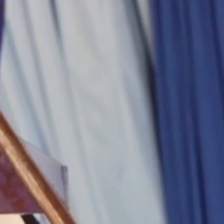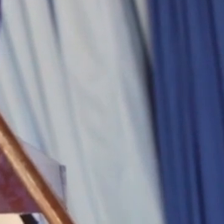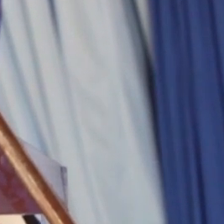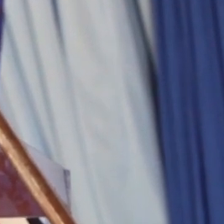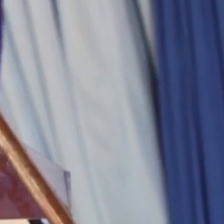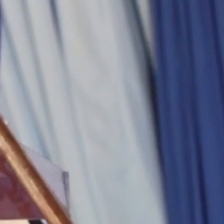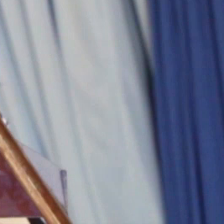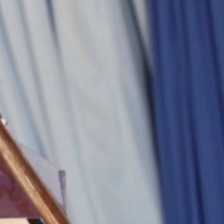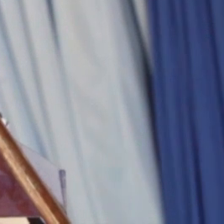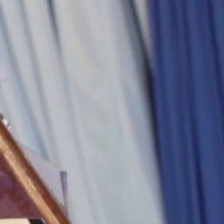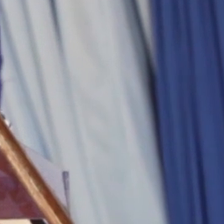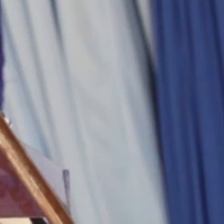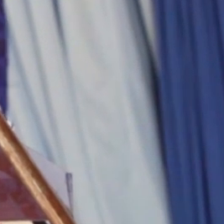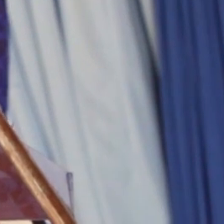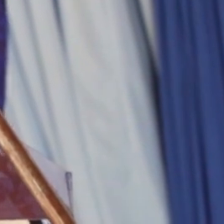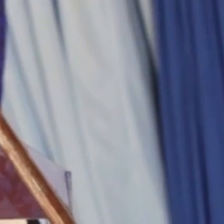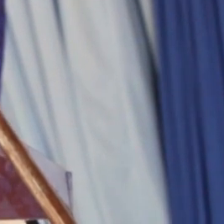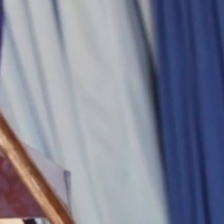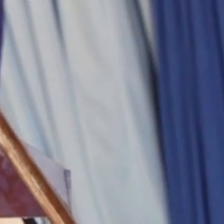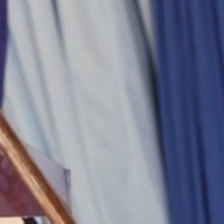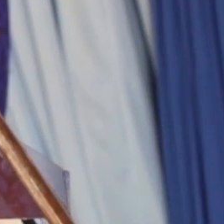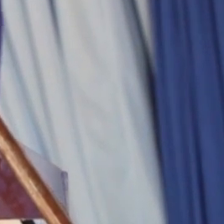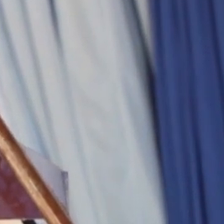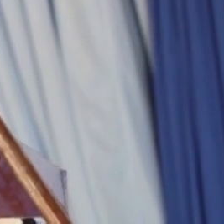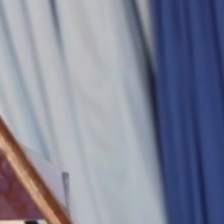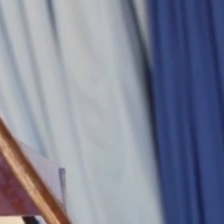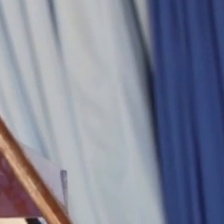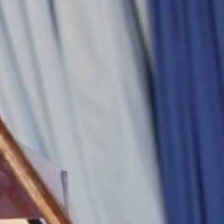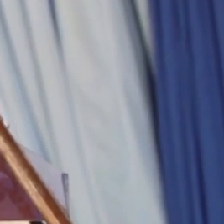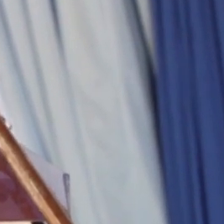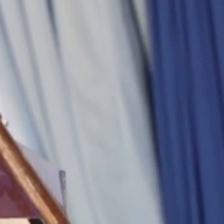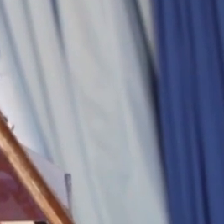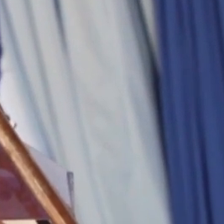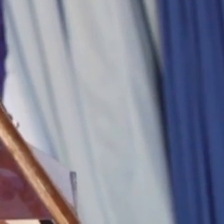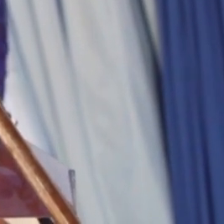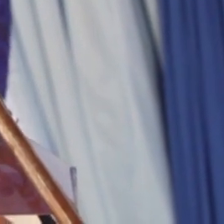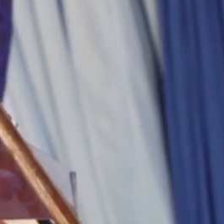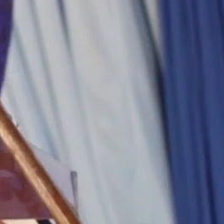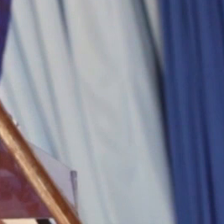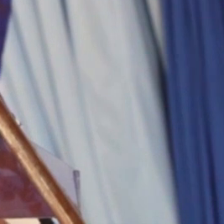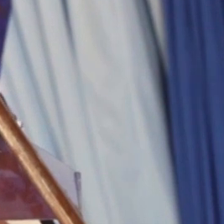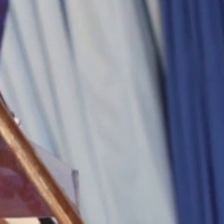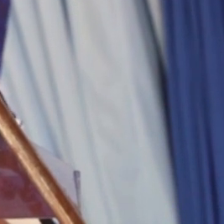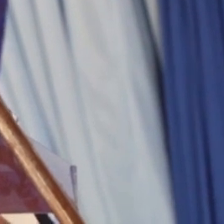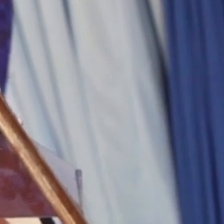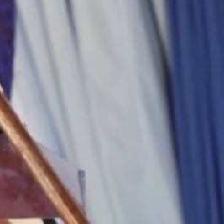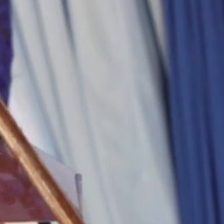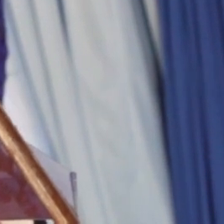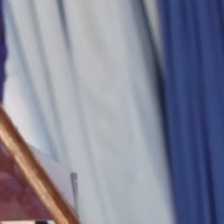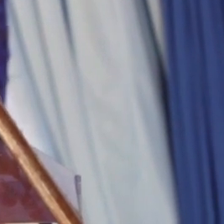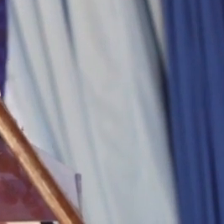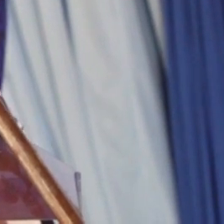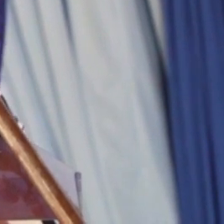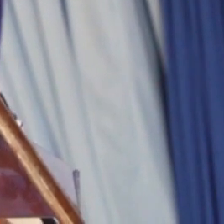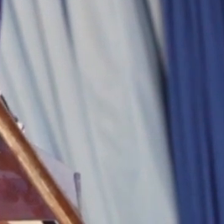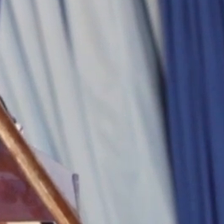Father, we are sinners before thee. How we pray that you sanctify us with your precious blood, O Lord. May you redeem